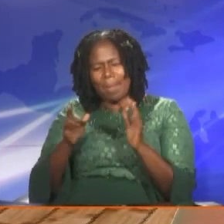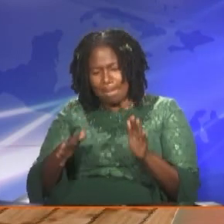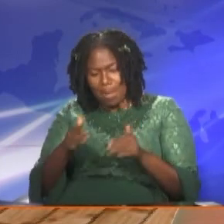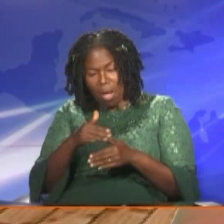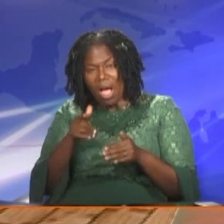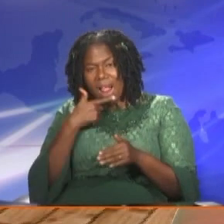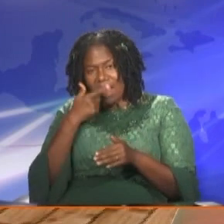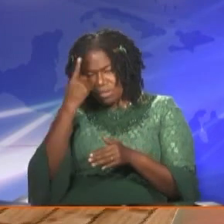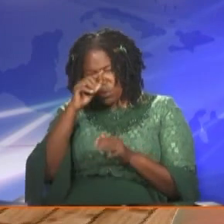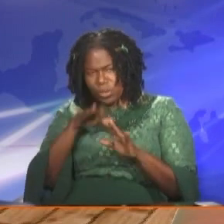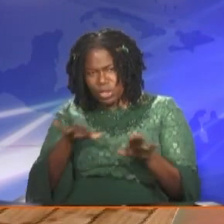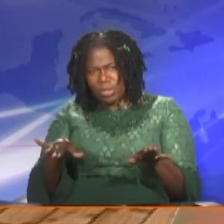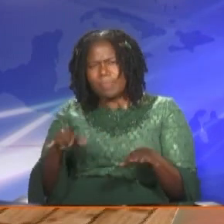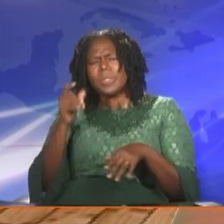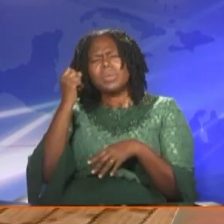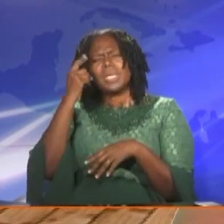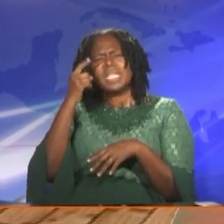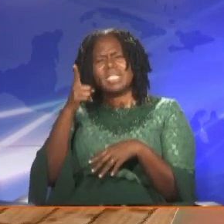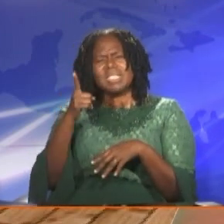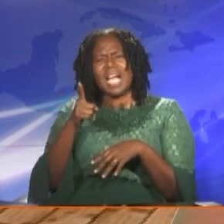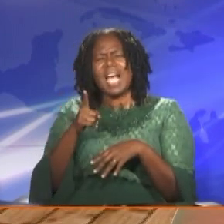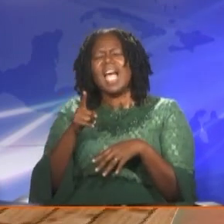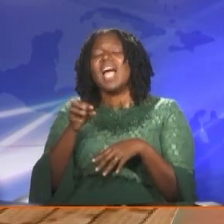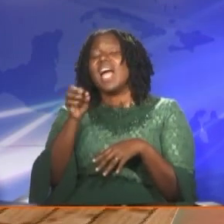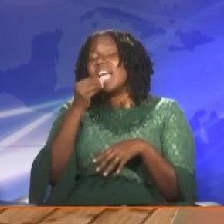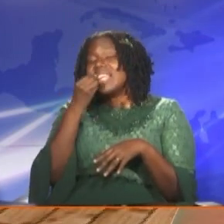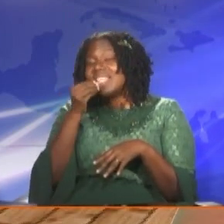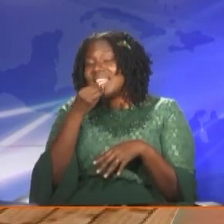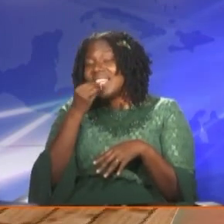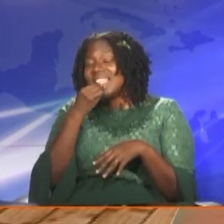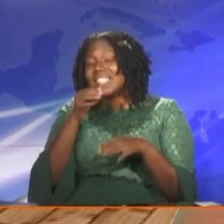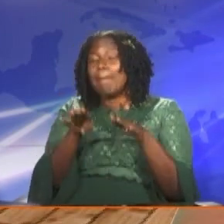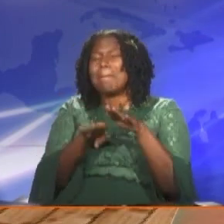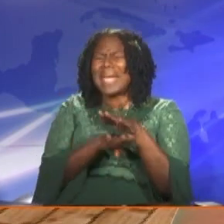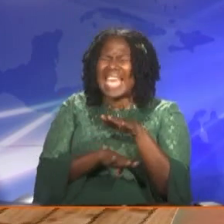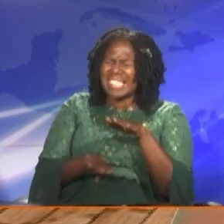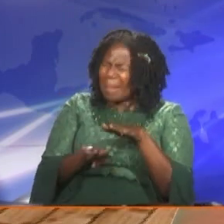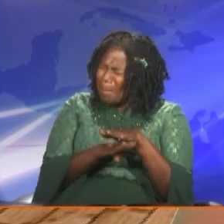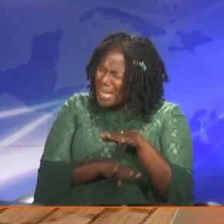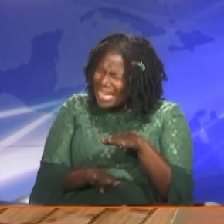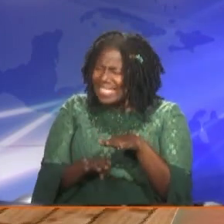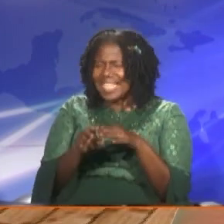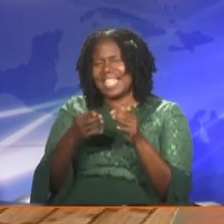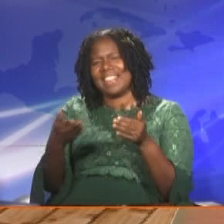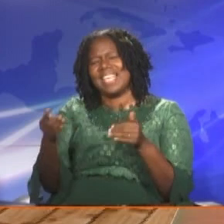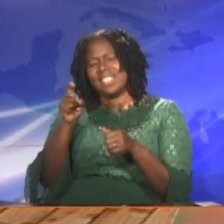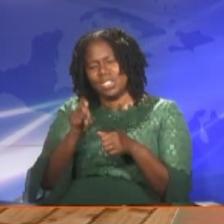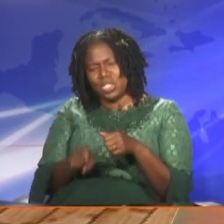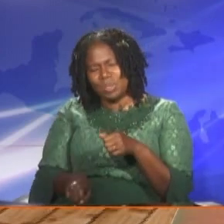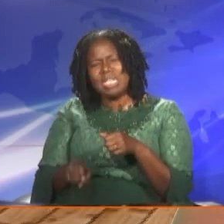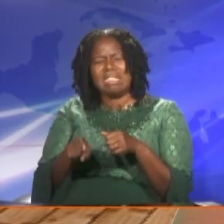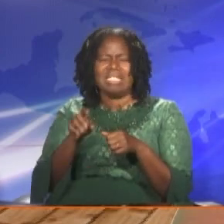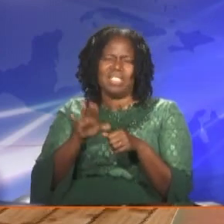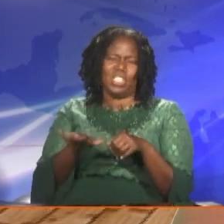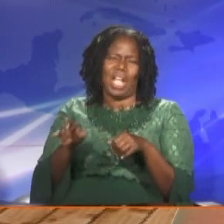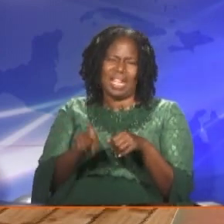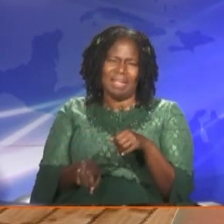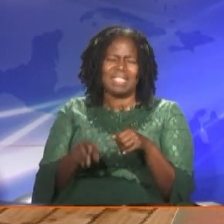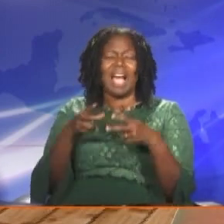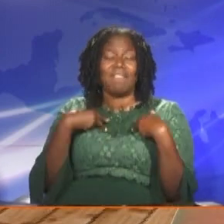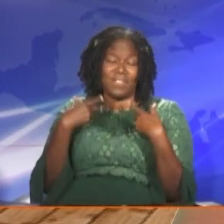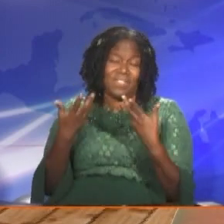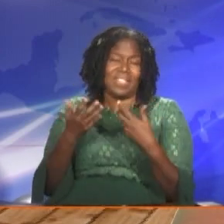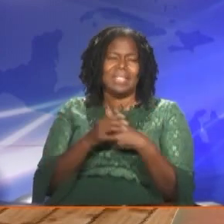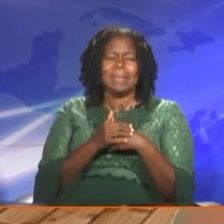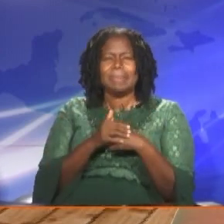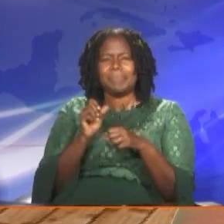is the most basic need a child need. So looking at that, and yes, as teachers, that's why